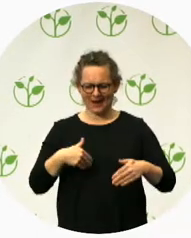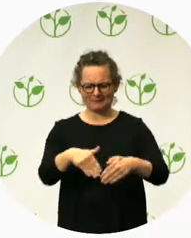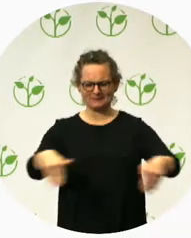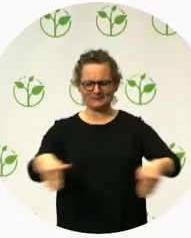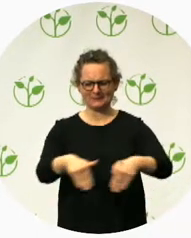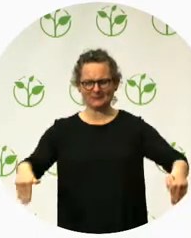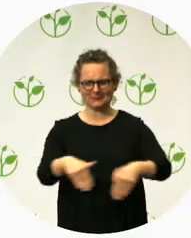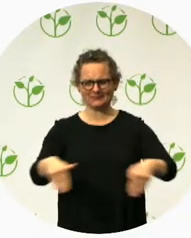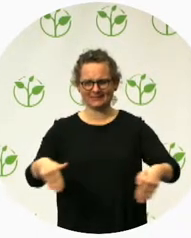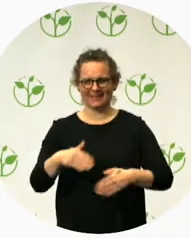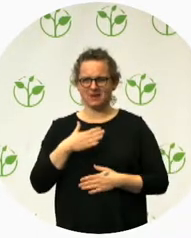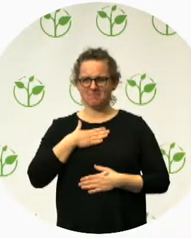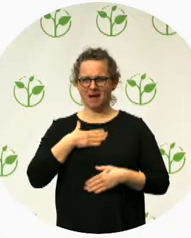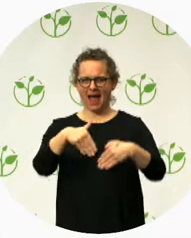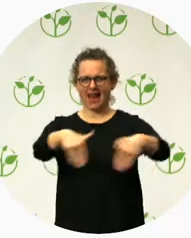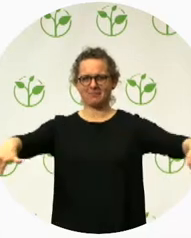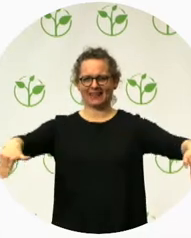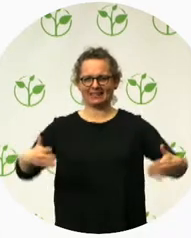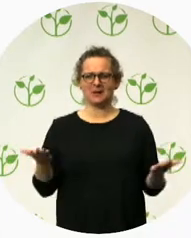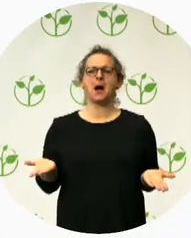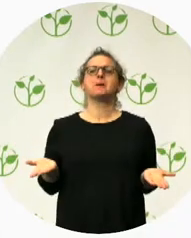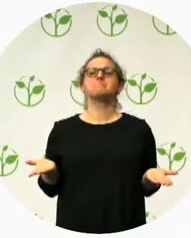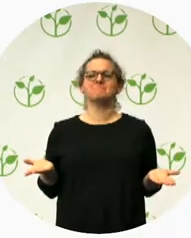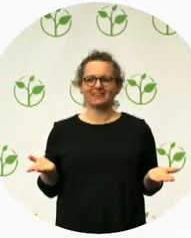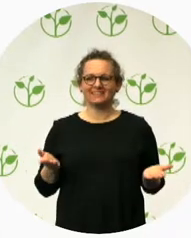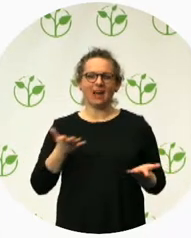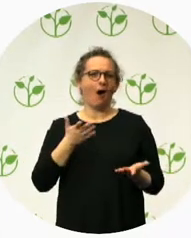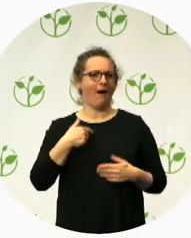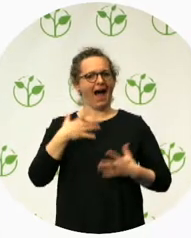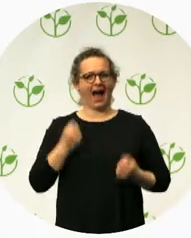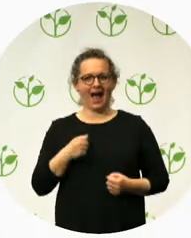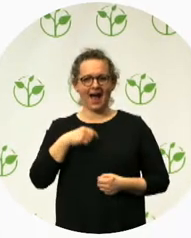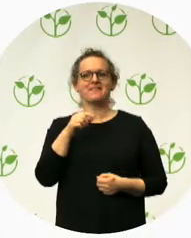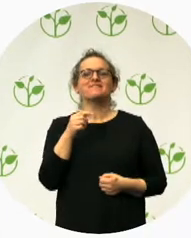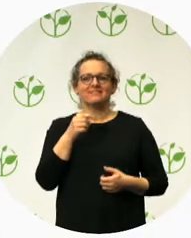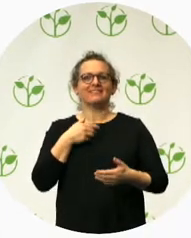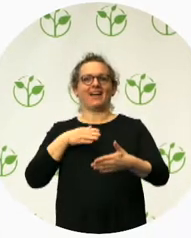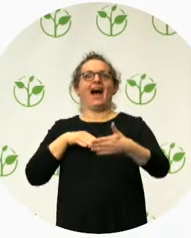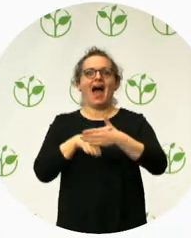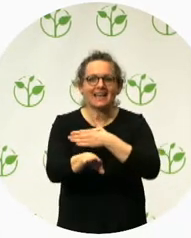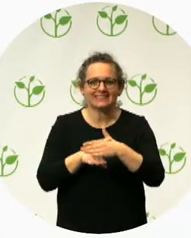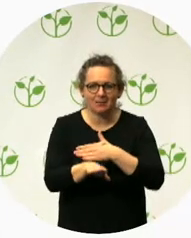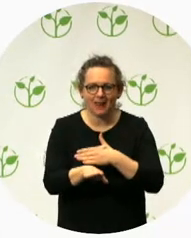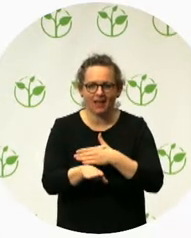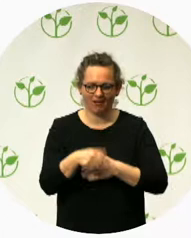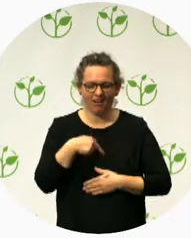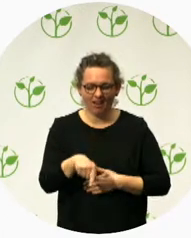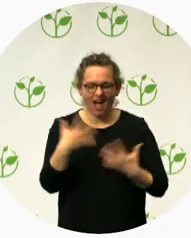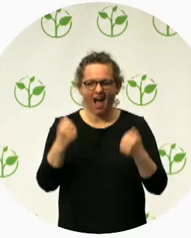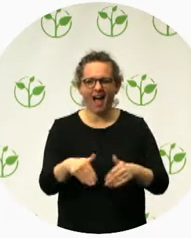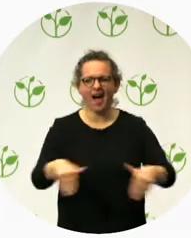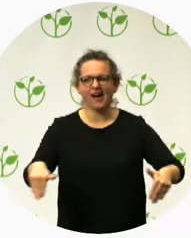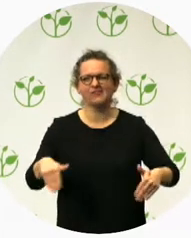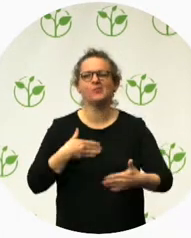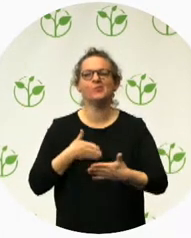So don't worry about it. It's just to make sure I don't run up and down. I might do later, but not now. The other thing that's